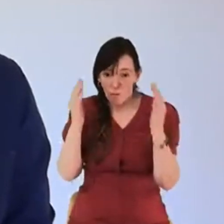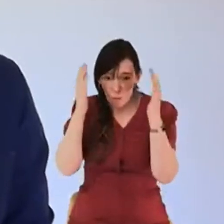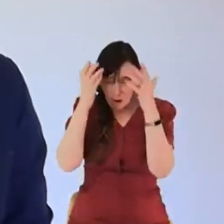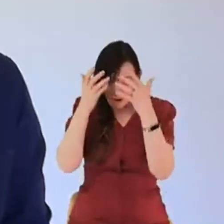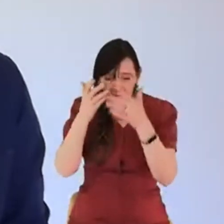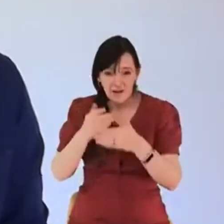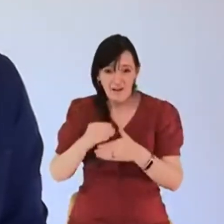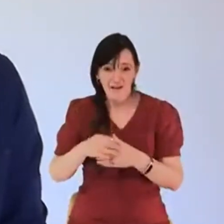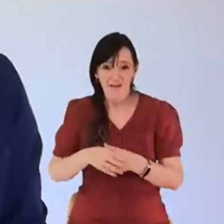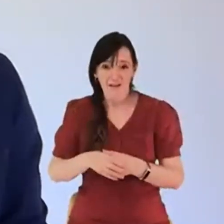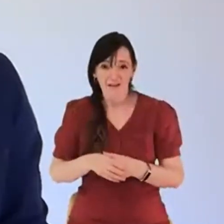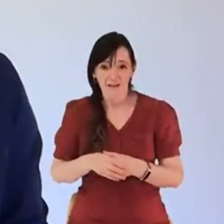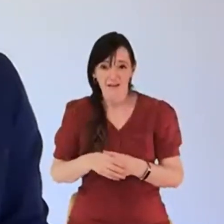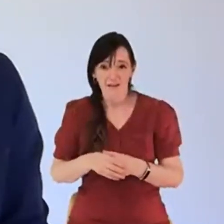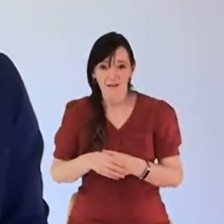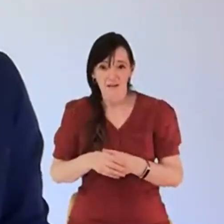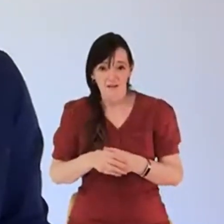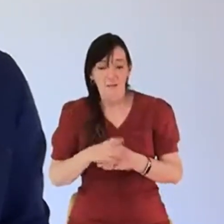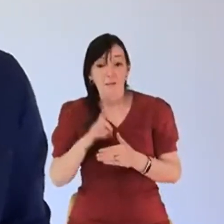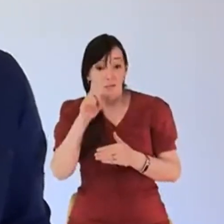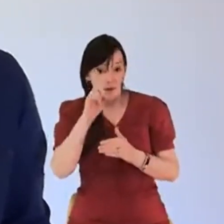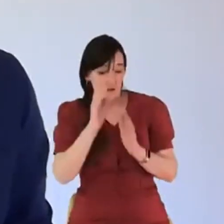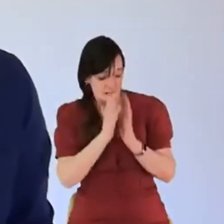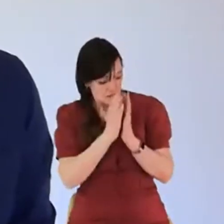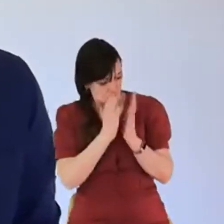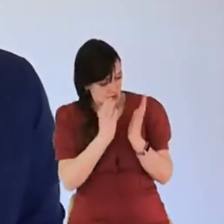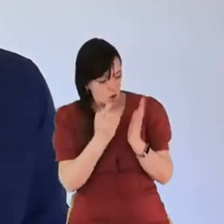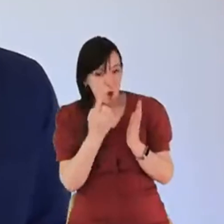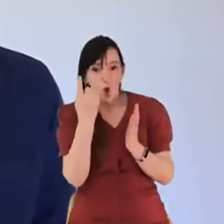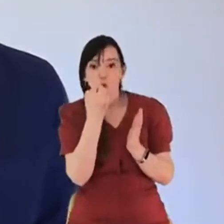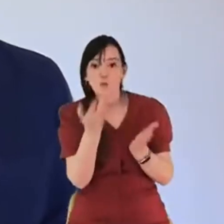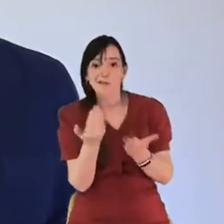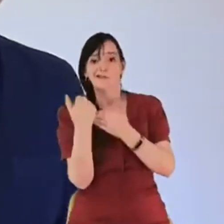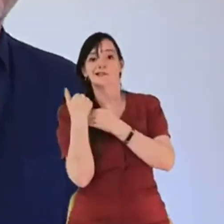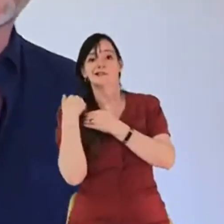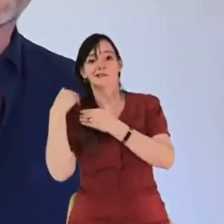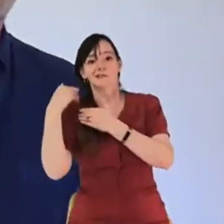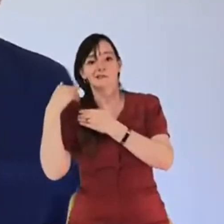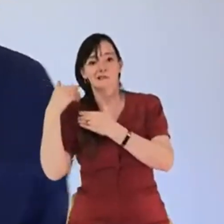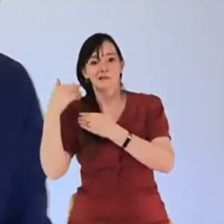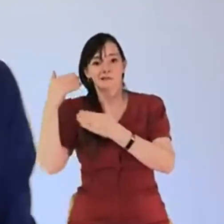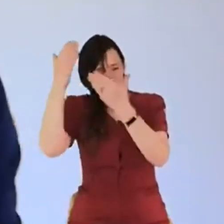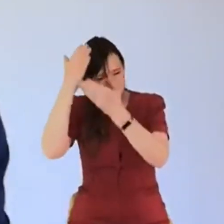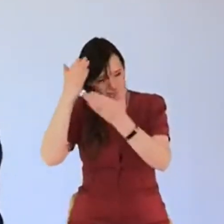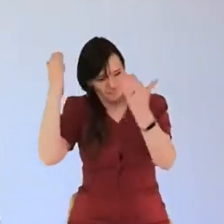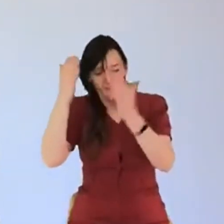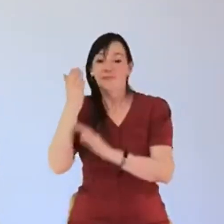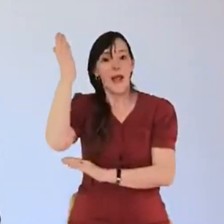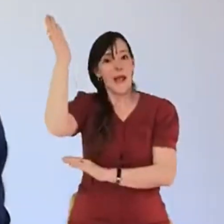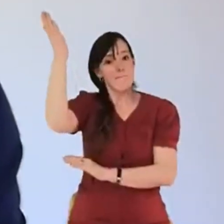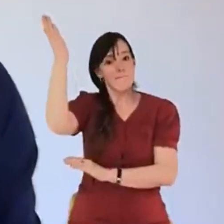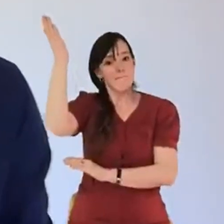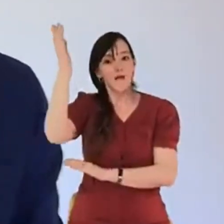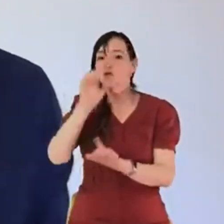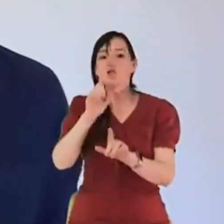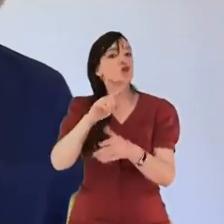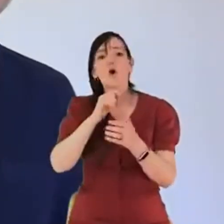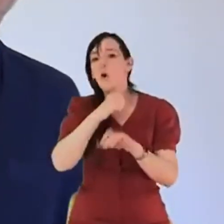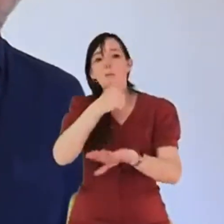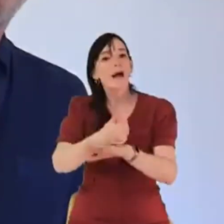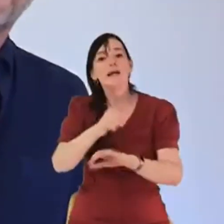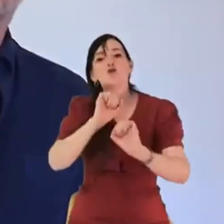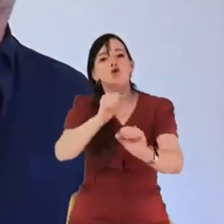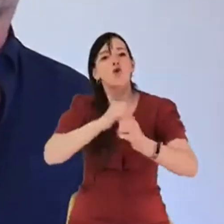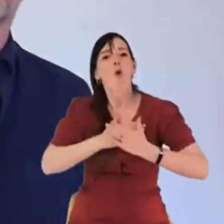do you see he's the hero do you see it's not about your love for him it's about his